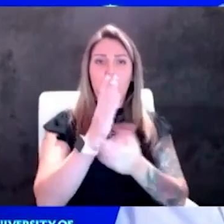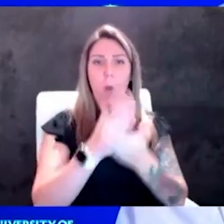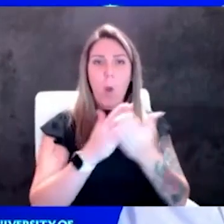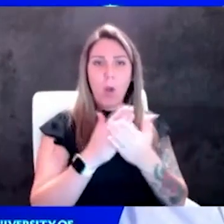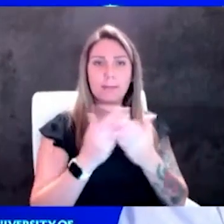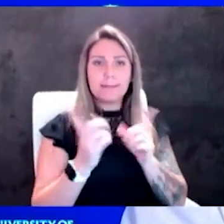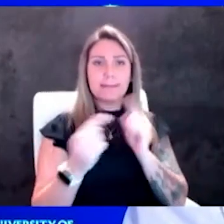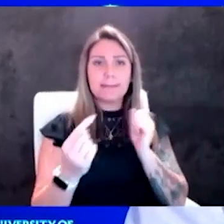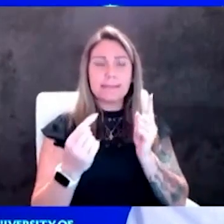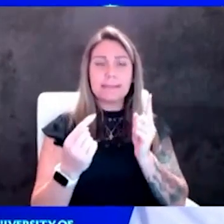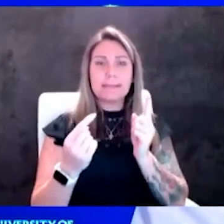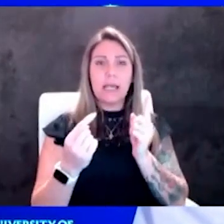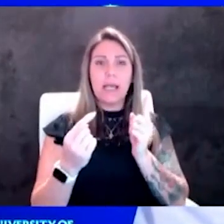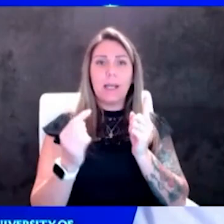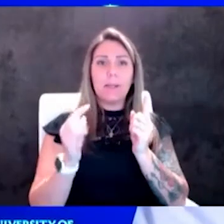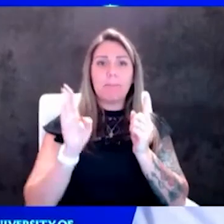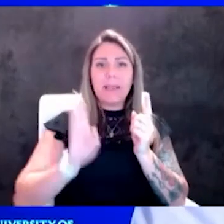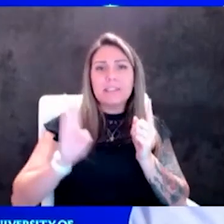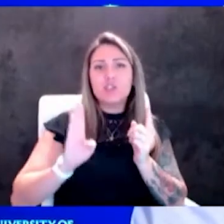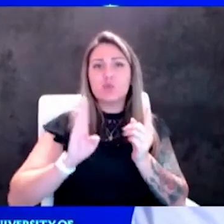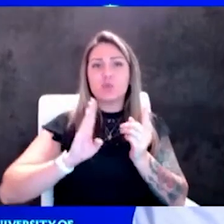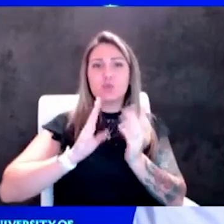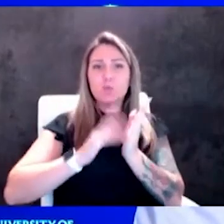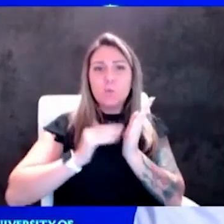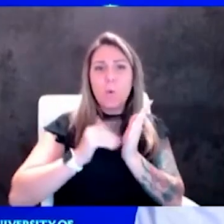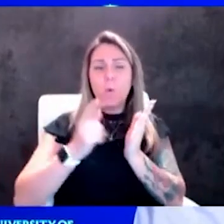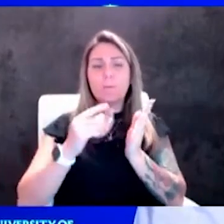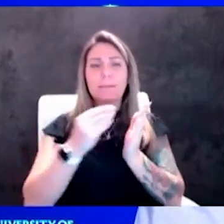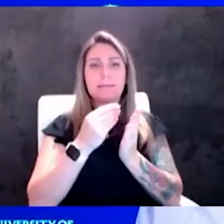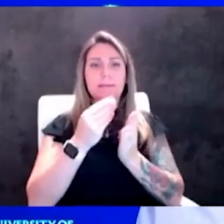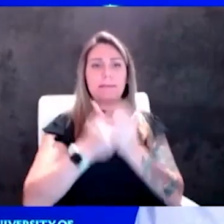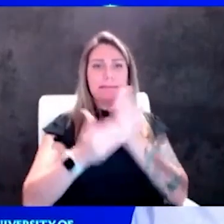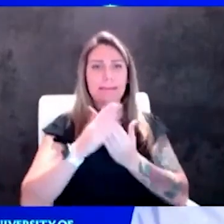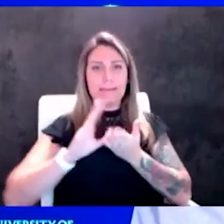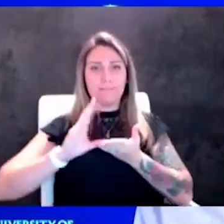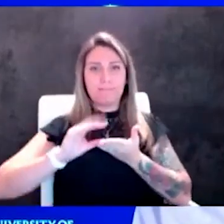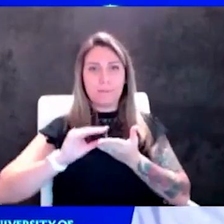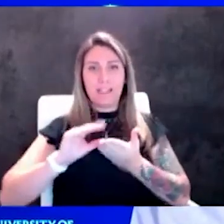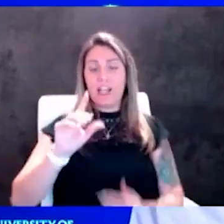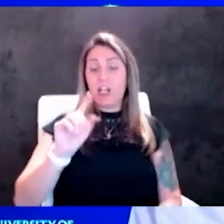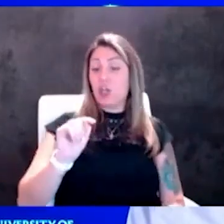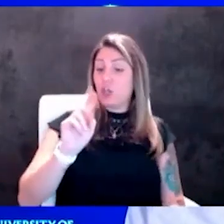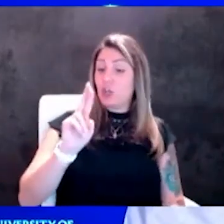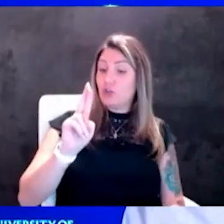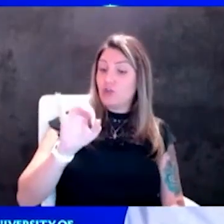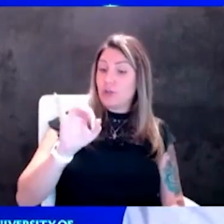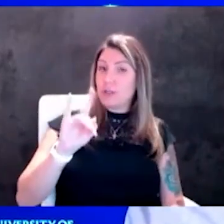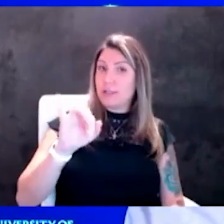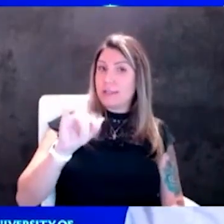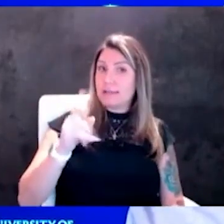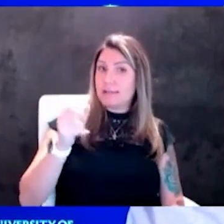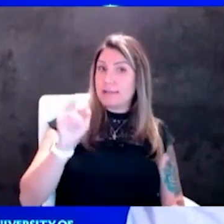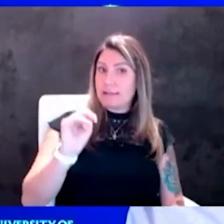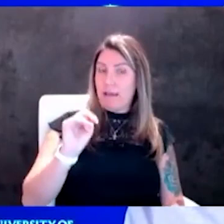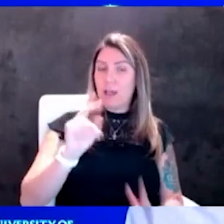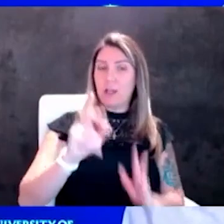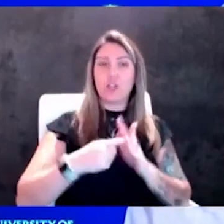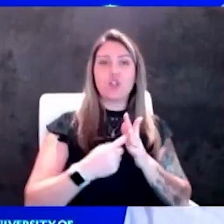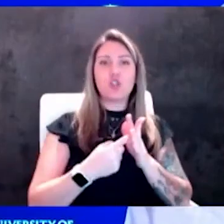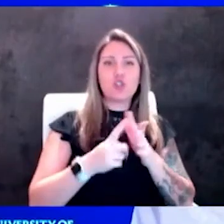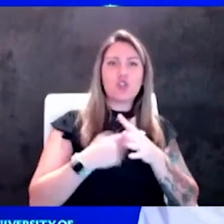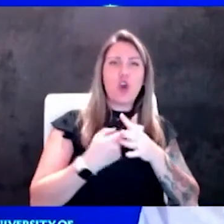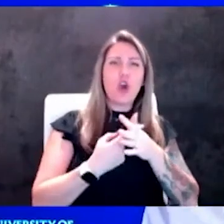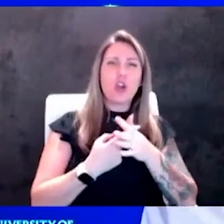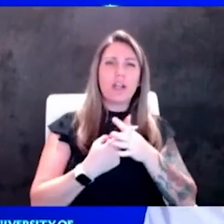soaps and possibly in those hand sanitizers, and that was the triclosan, which they did see started to help